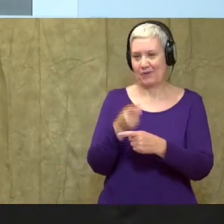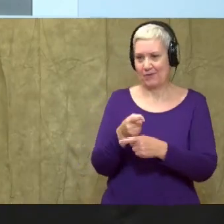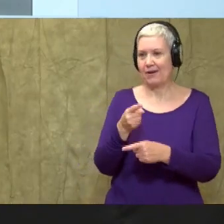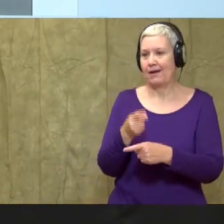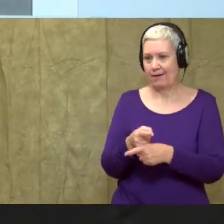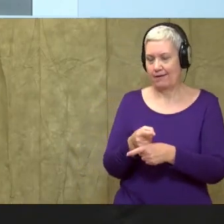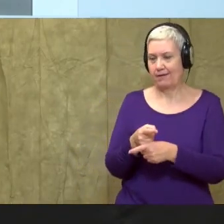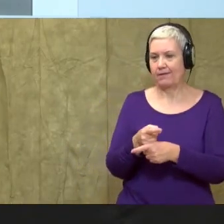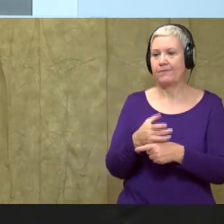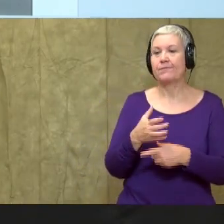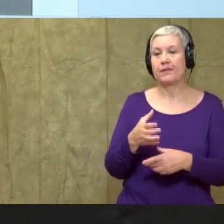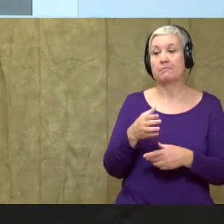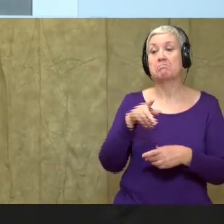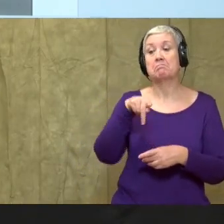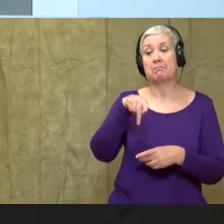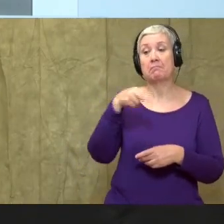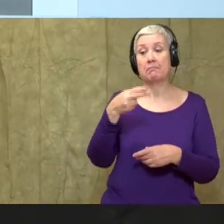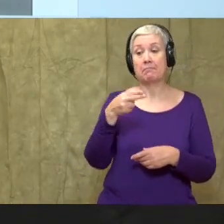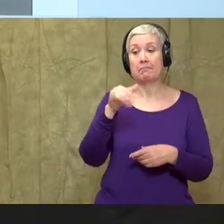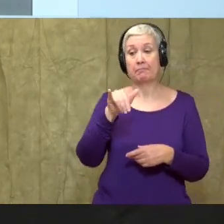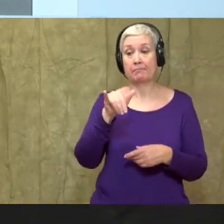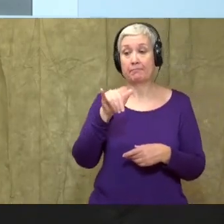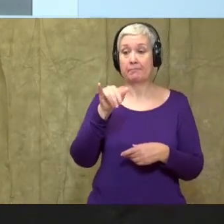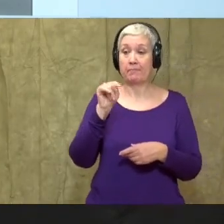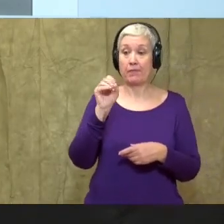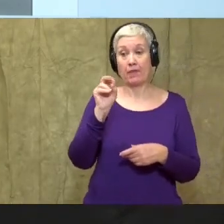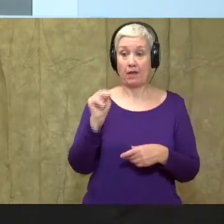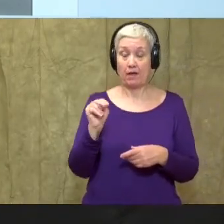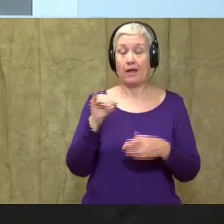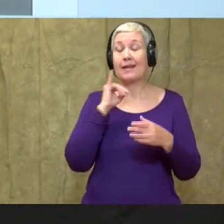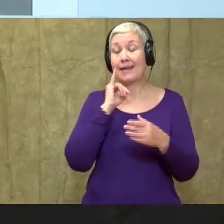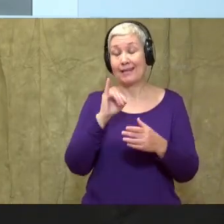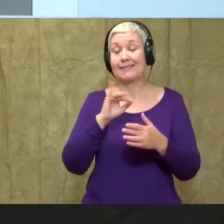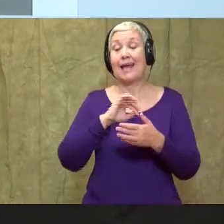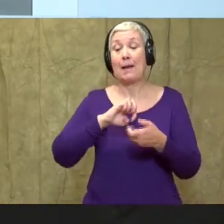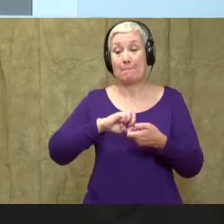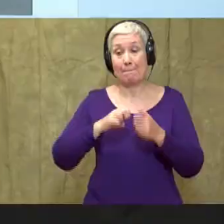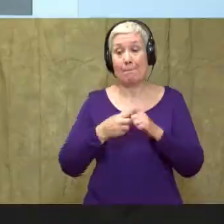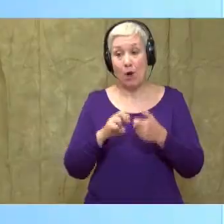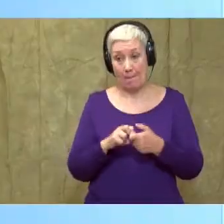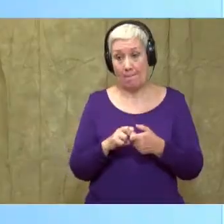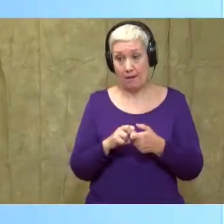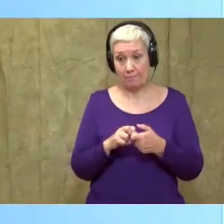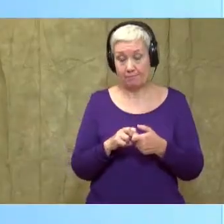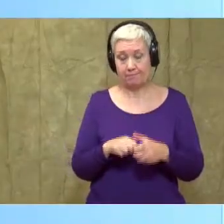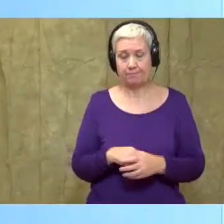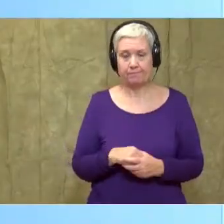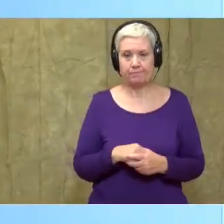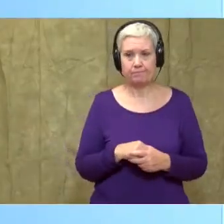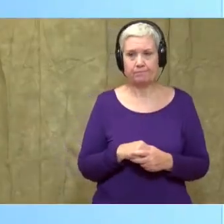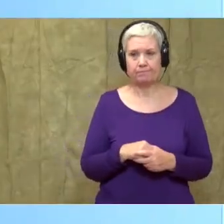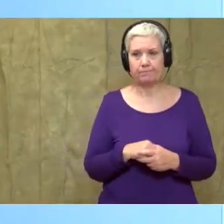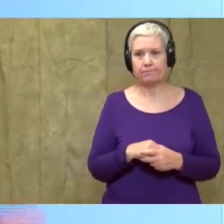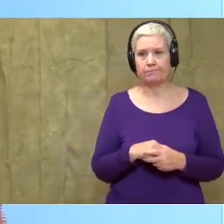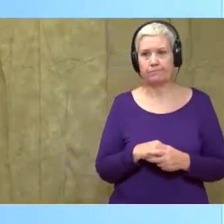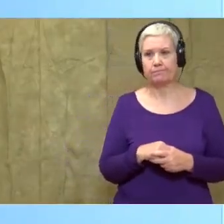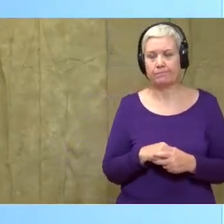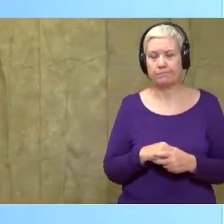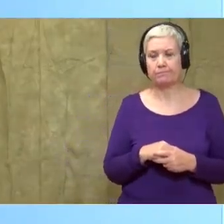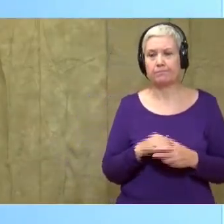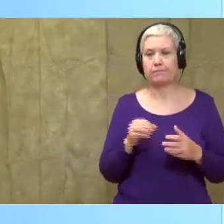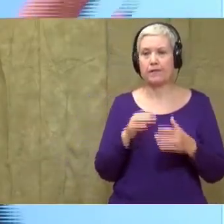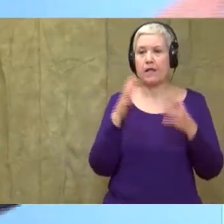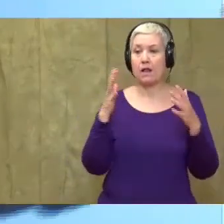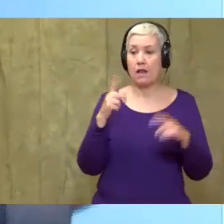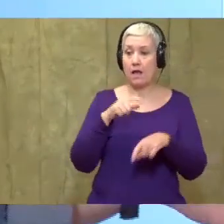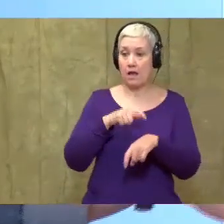that pythons are a problem. Now, and guys, use your, make it as simple as you possibly can. You know, a lot of times